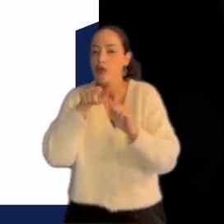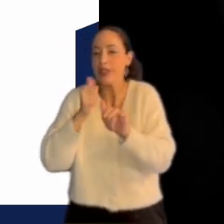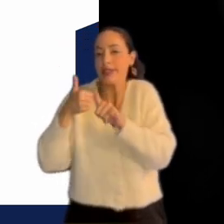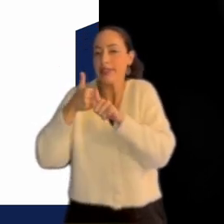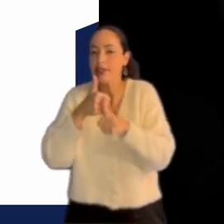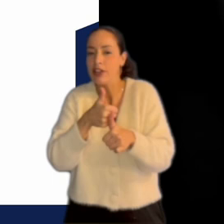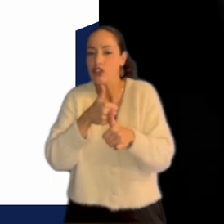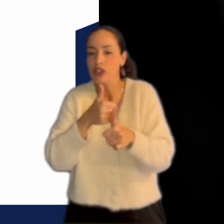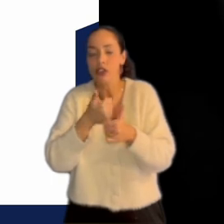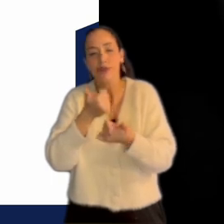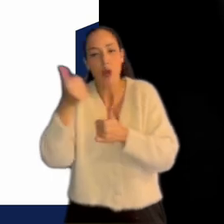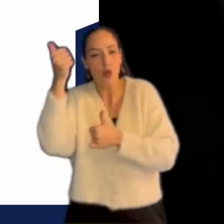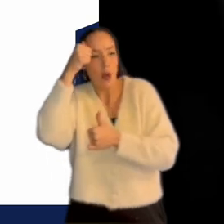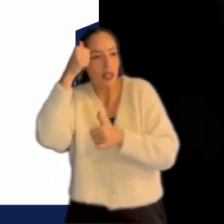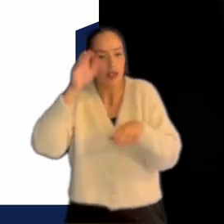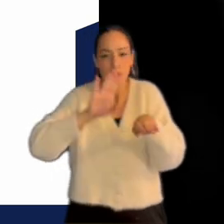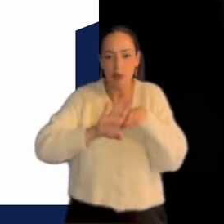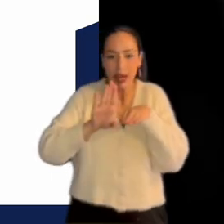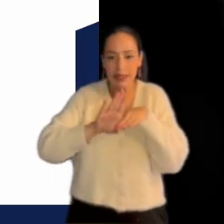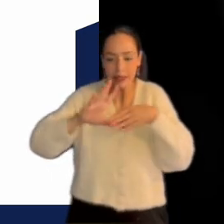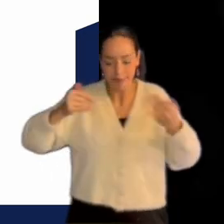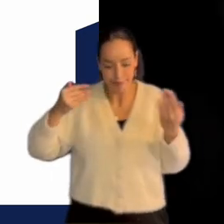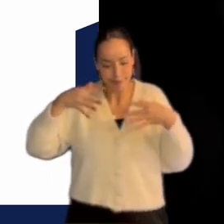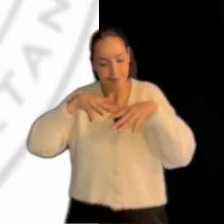and practice to create this commitment.